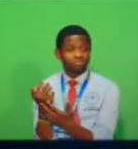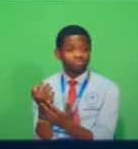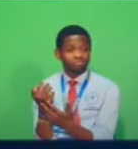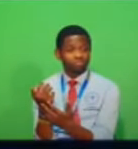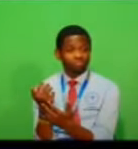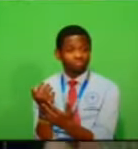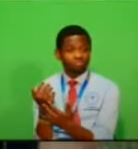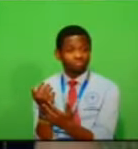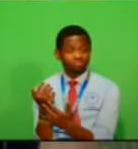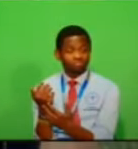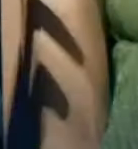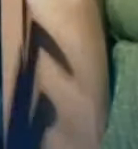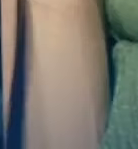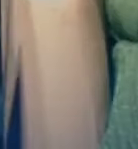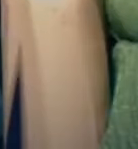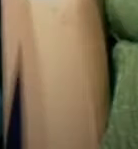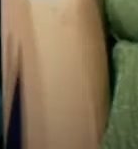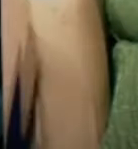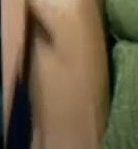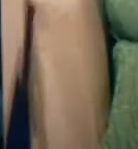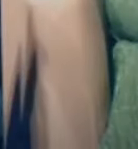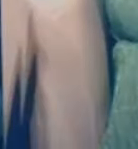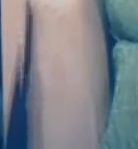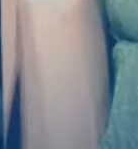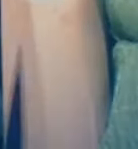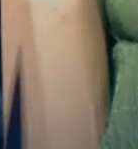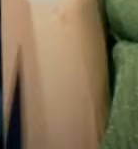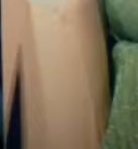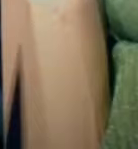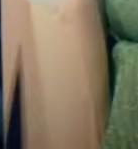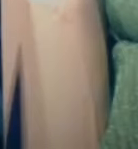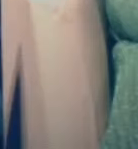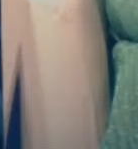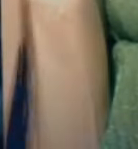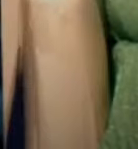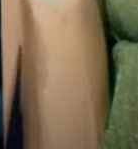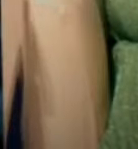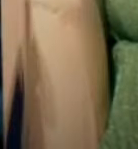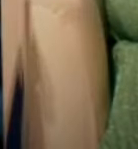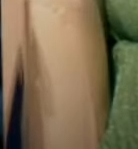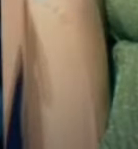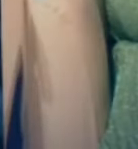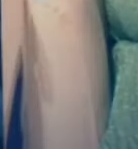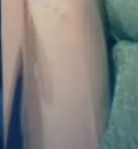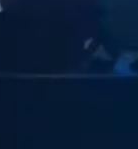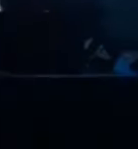a highest privilege, because a village boy do not appear here.